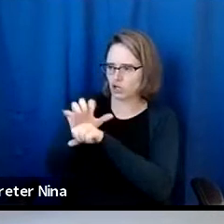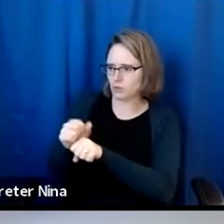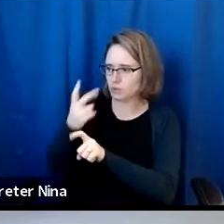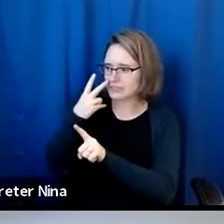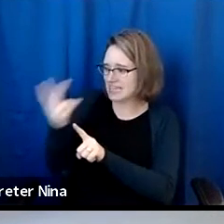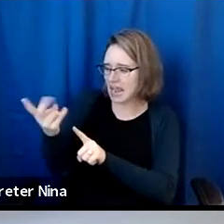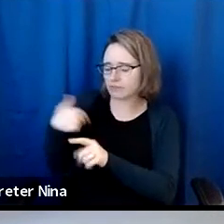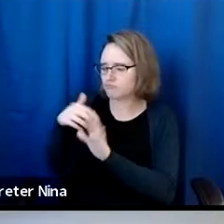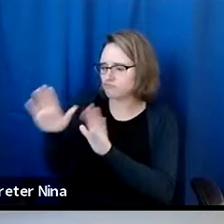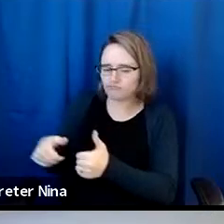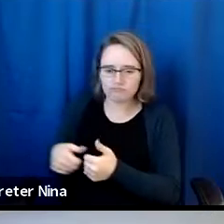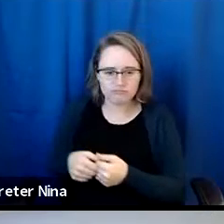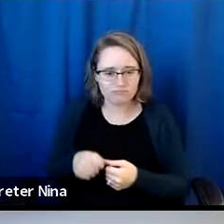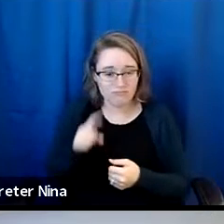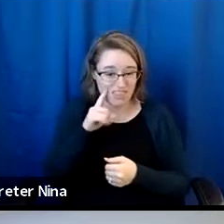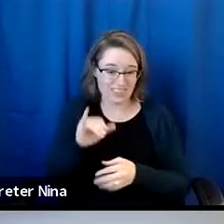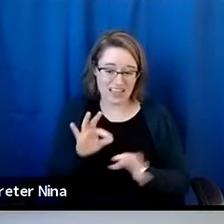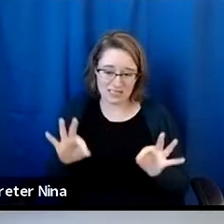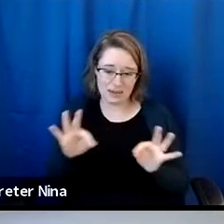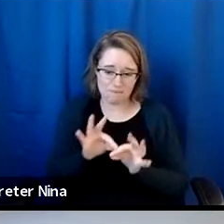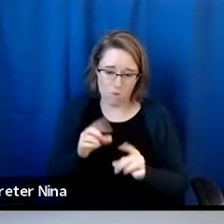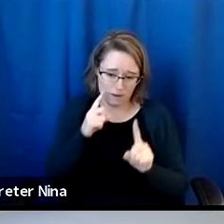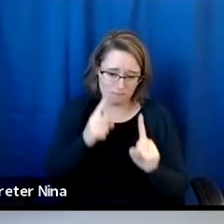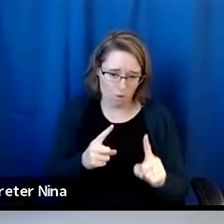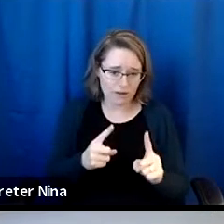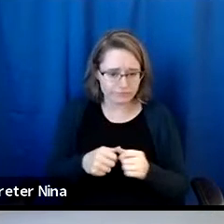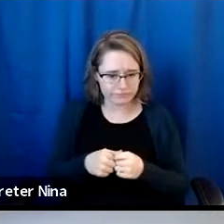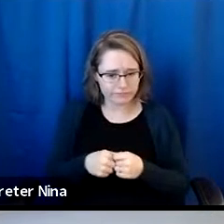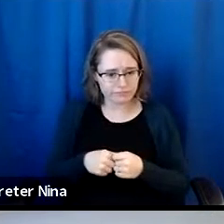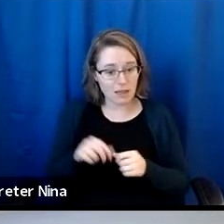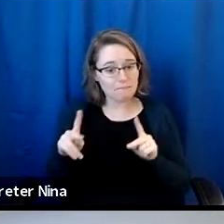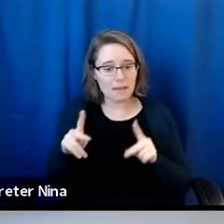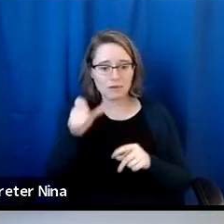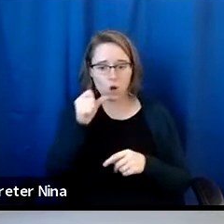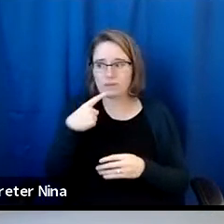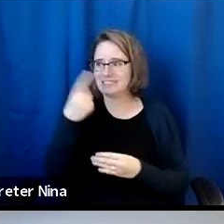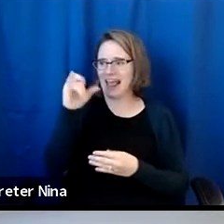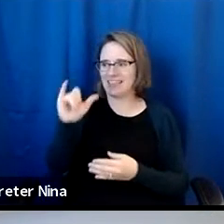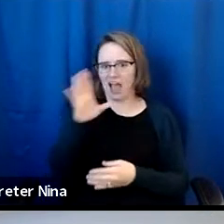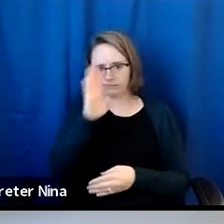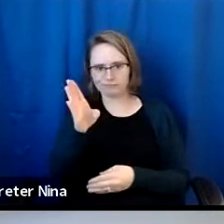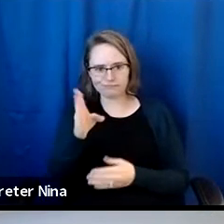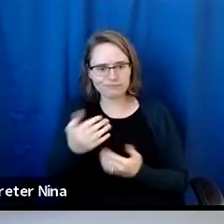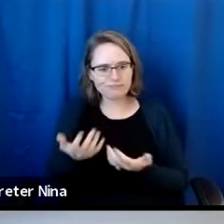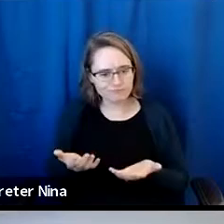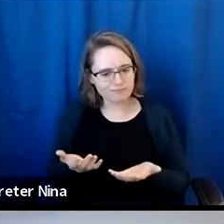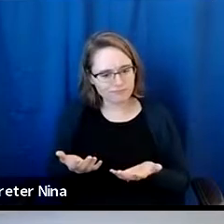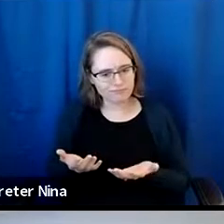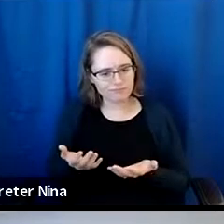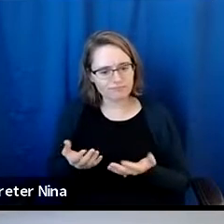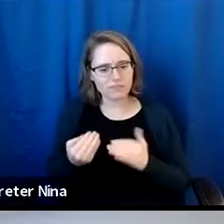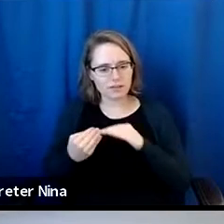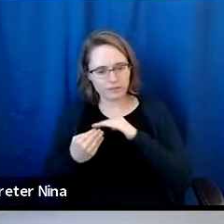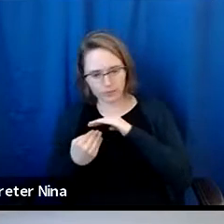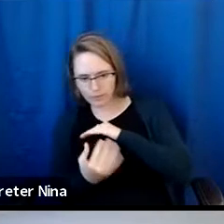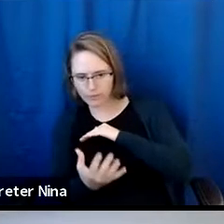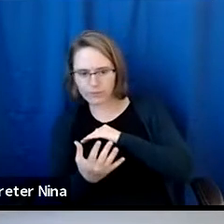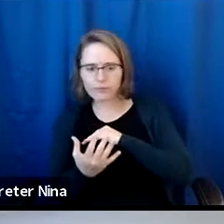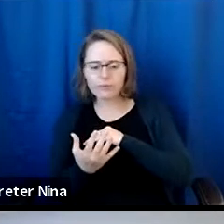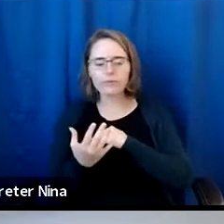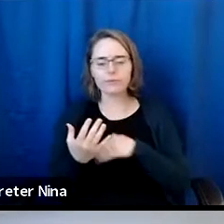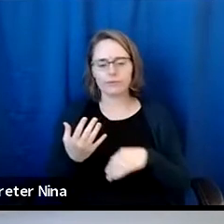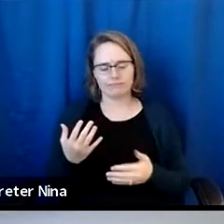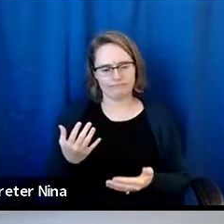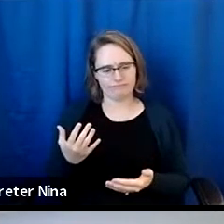So I think that's a very important point, because people don't come out and say it explicitly, Joyce. It is very subtle, and